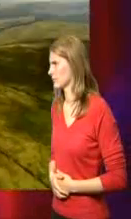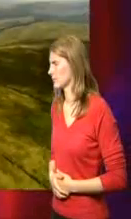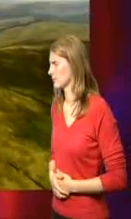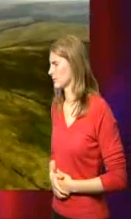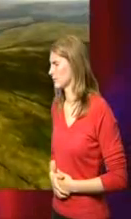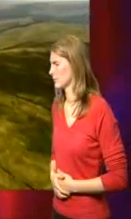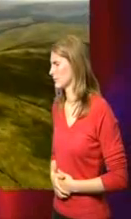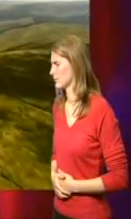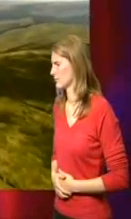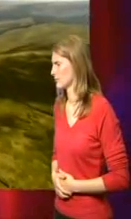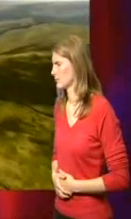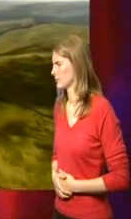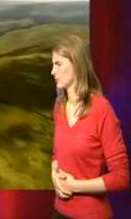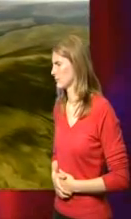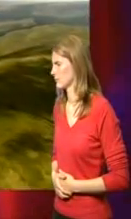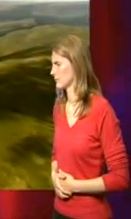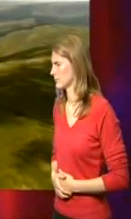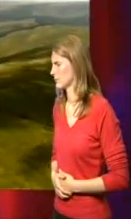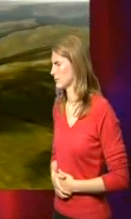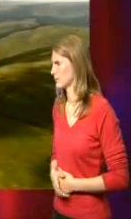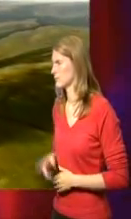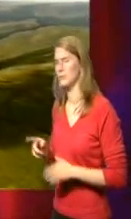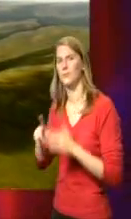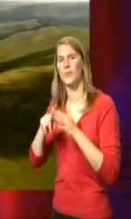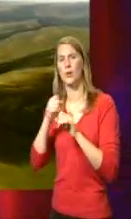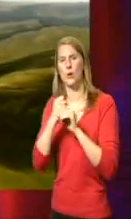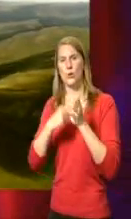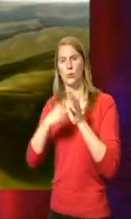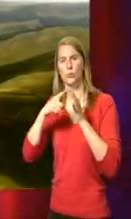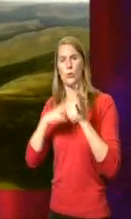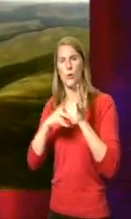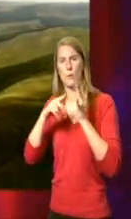In Egremont in Cumbria, the harvest